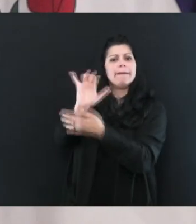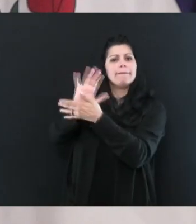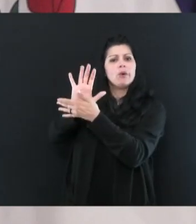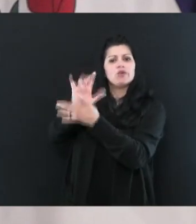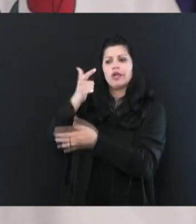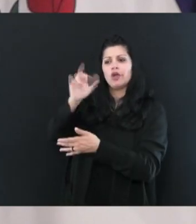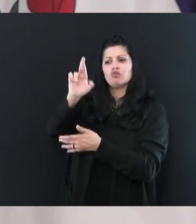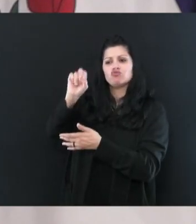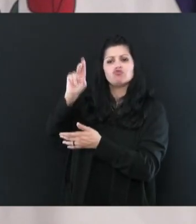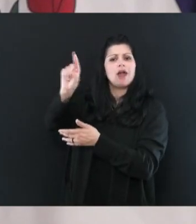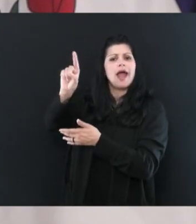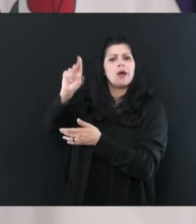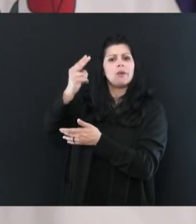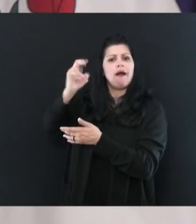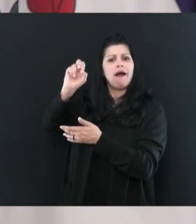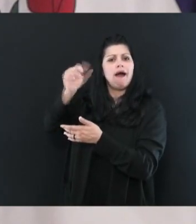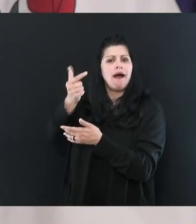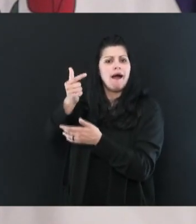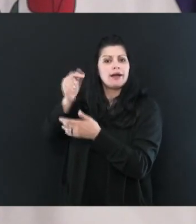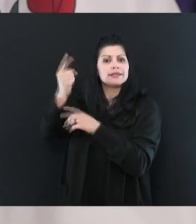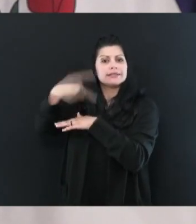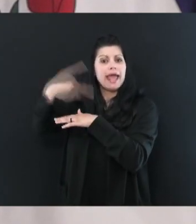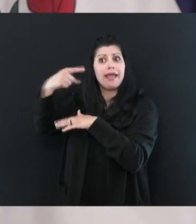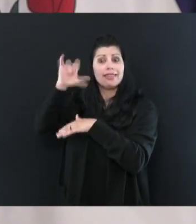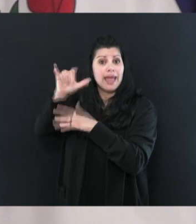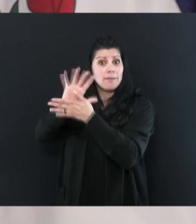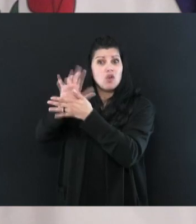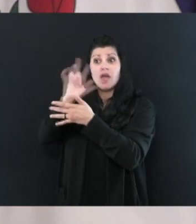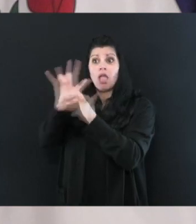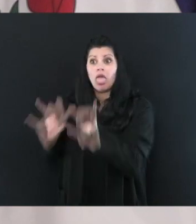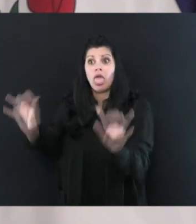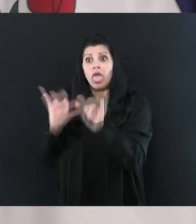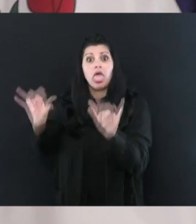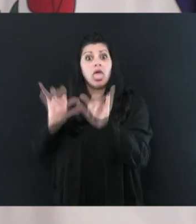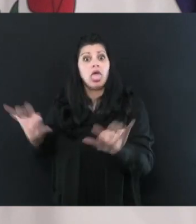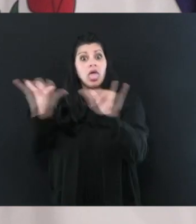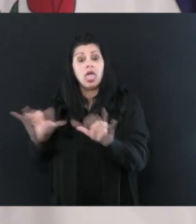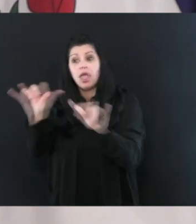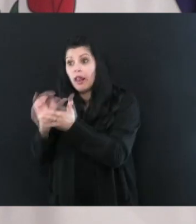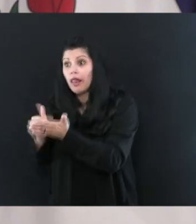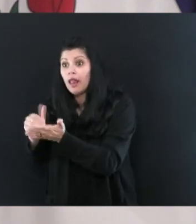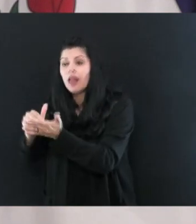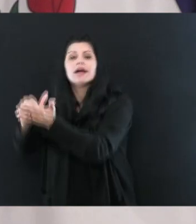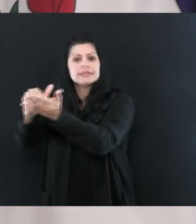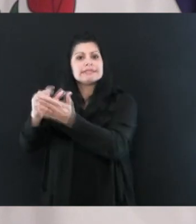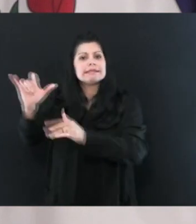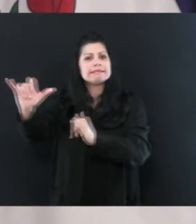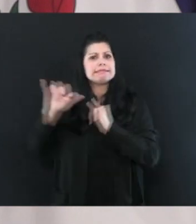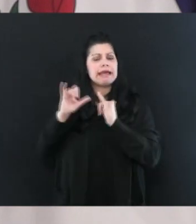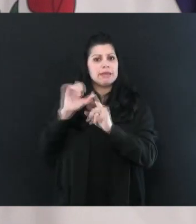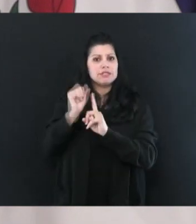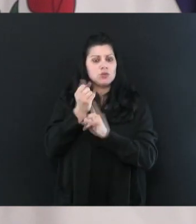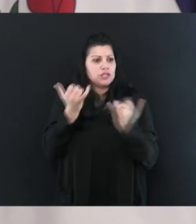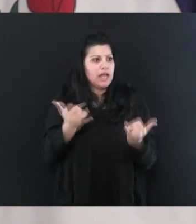testing more, test, the more we test, the more we'll know, and the better off we'll be.